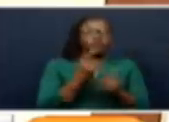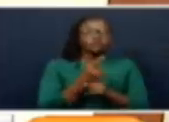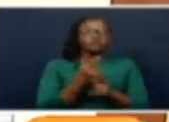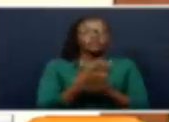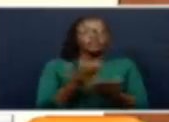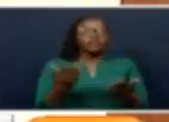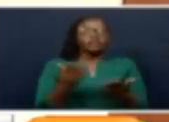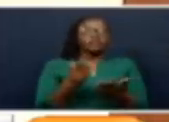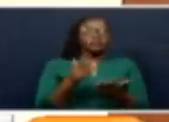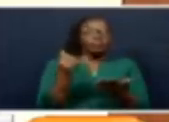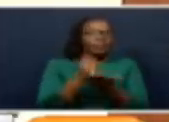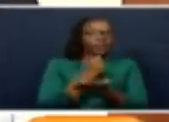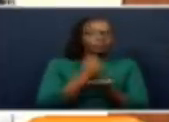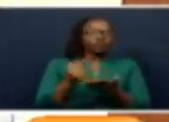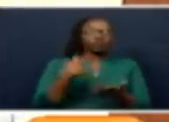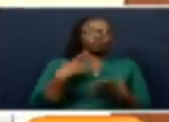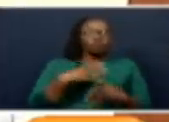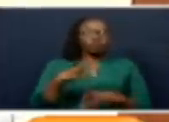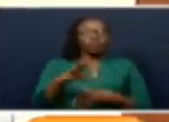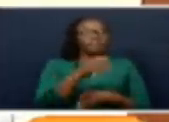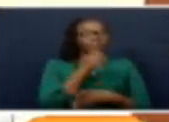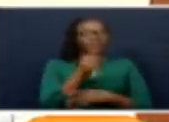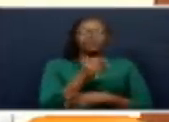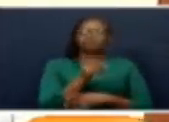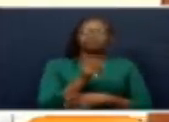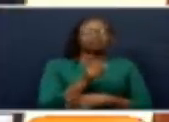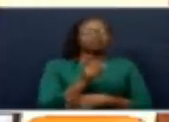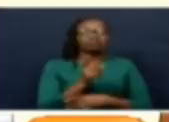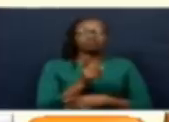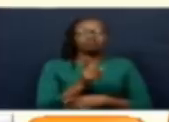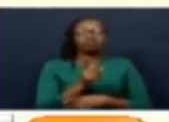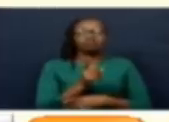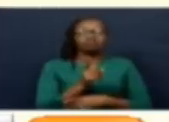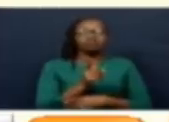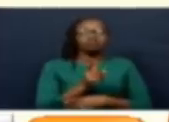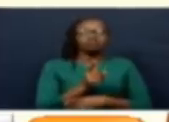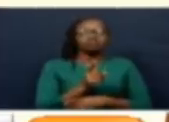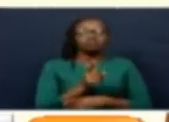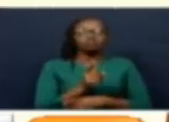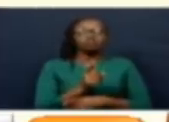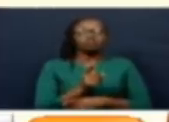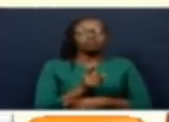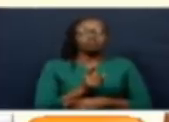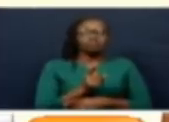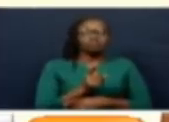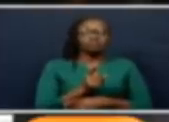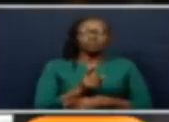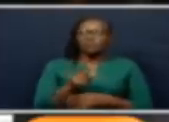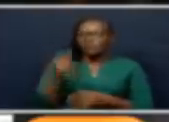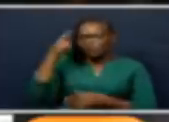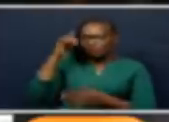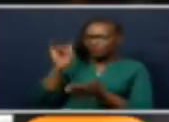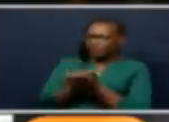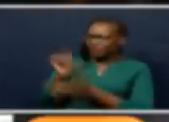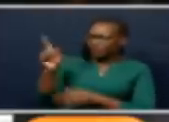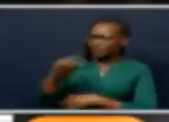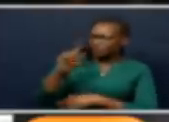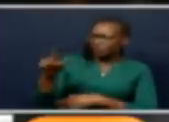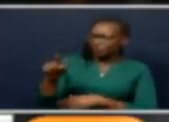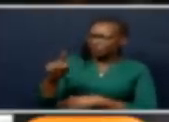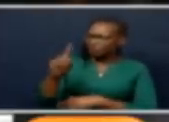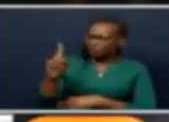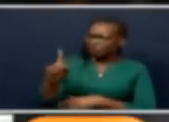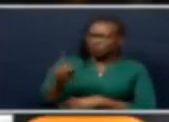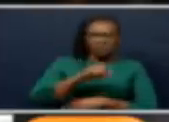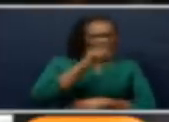people's passports. Mm. How does it? How are we reflected internationally? Yeah. Yeah. Was that wrong? Very much wrong. Taking